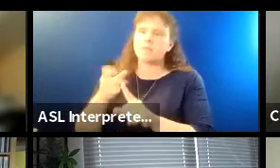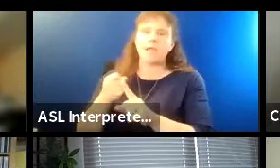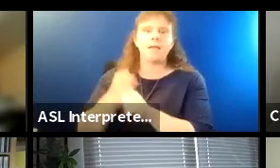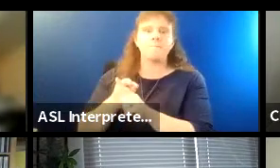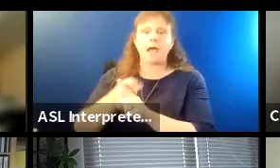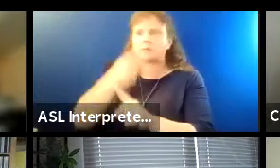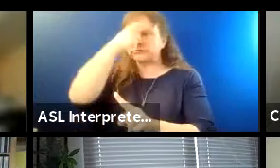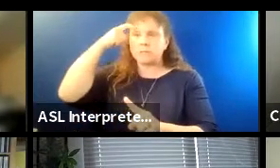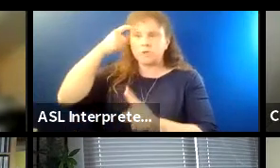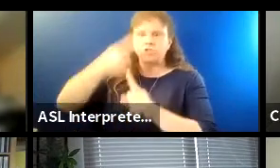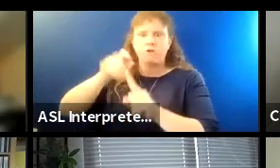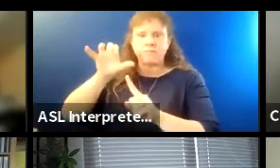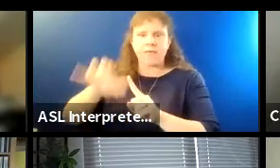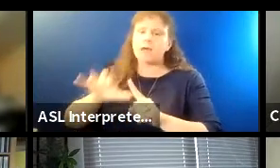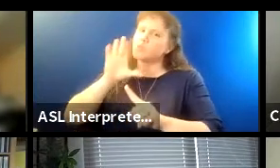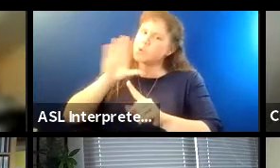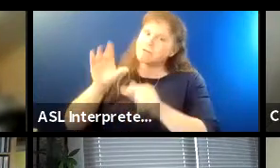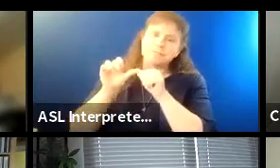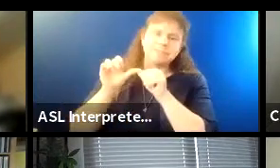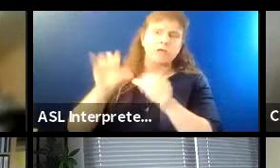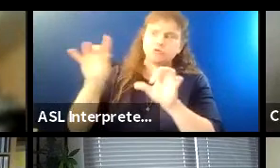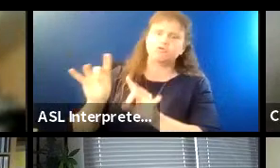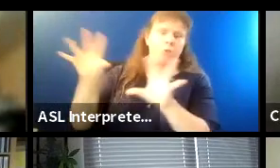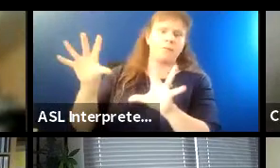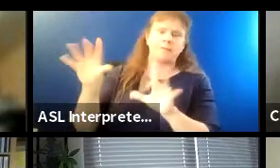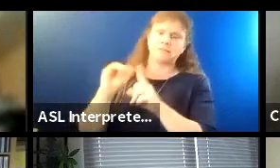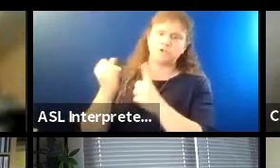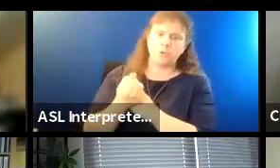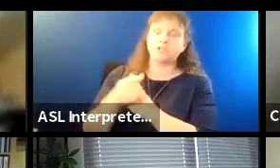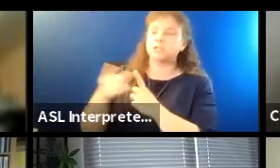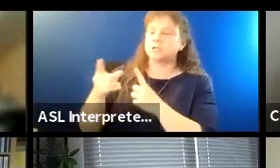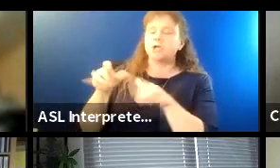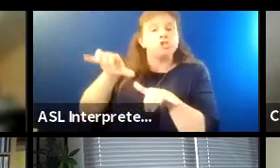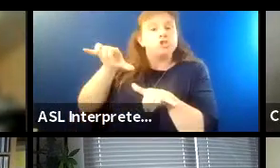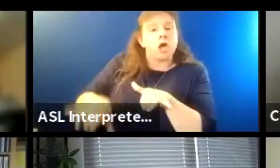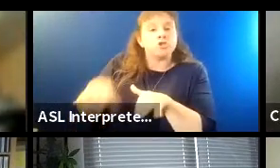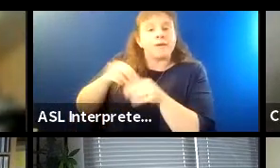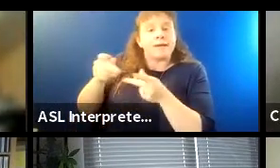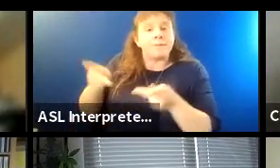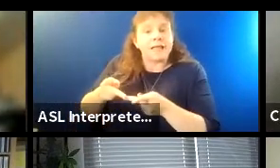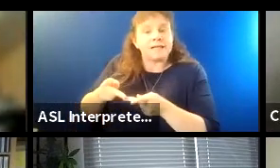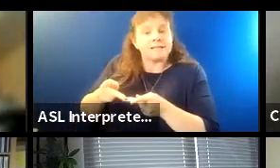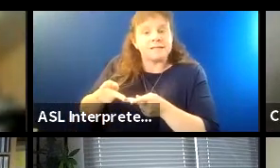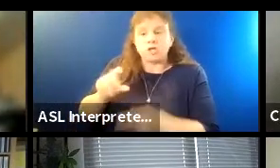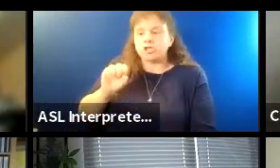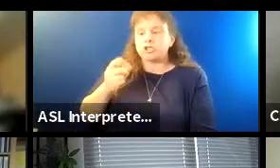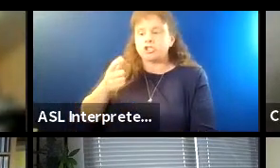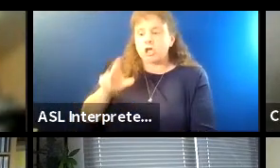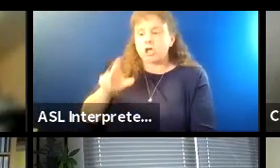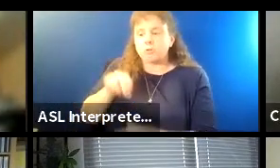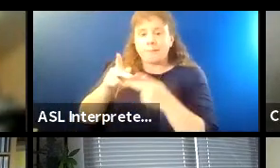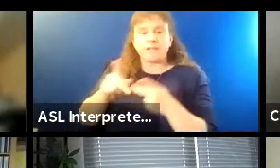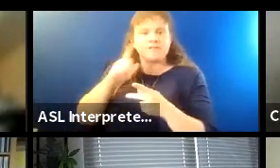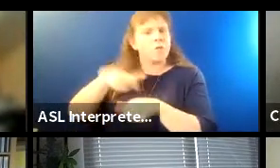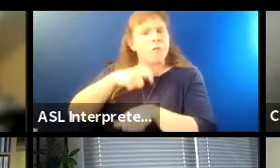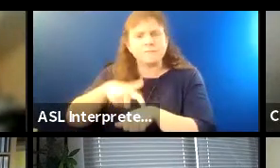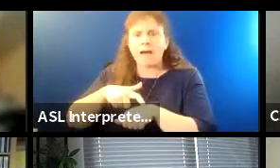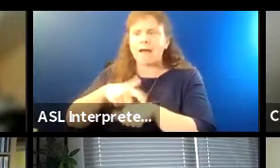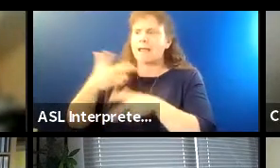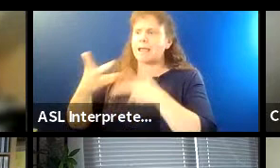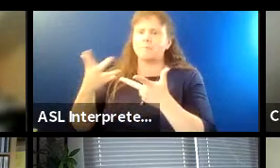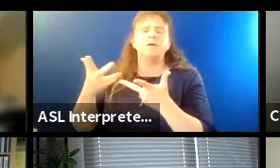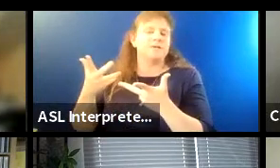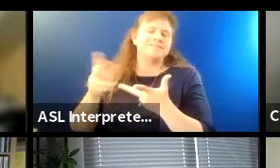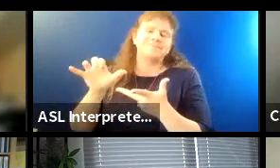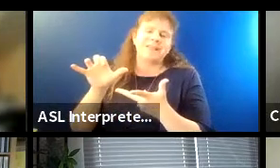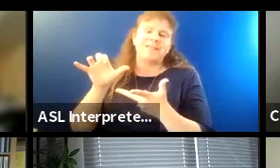whether those people are in nursing facilities or have had to shelter in place for so long, as well as their caregivers and their advocates. And so that's really